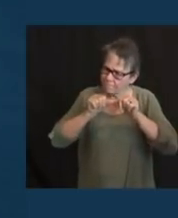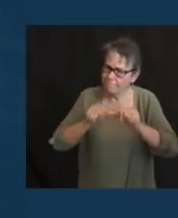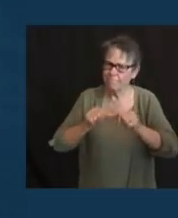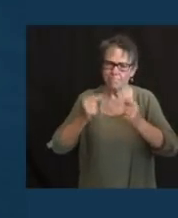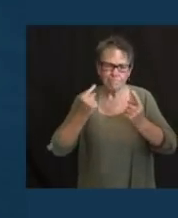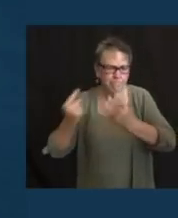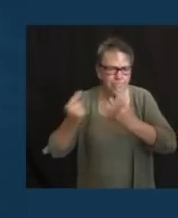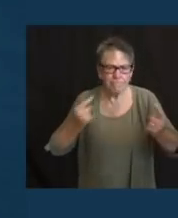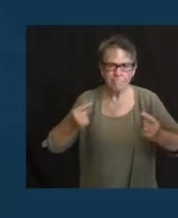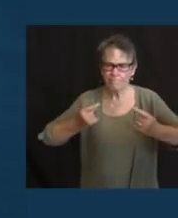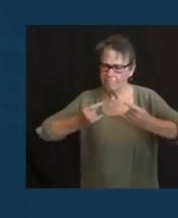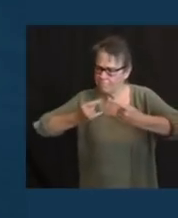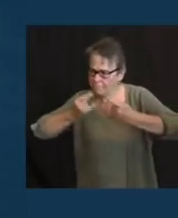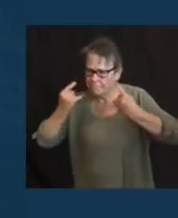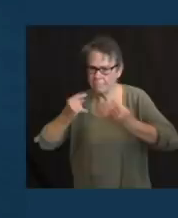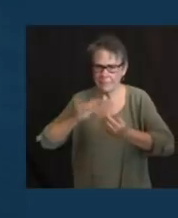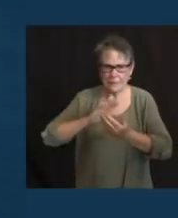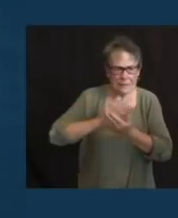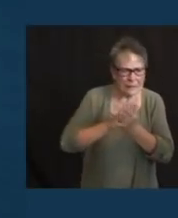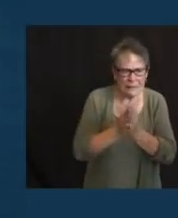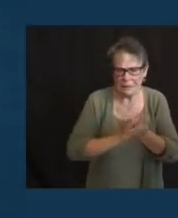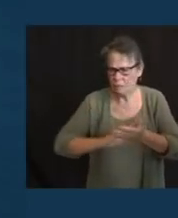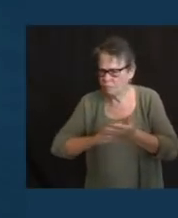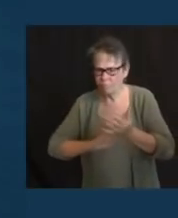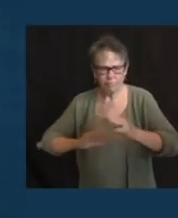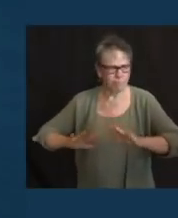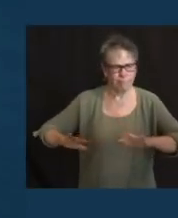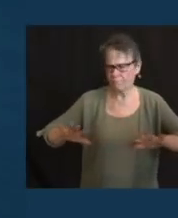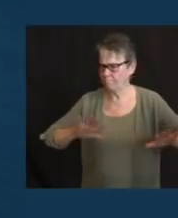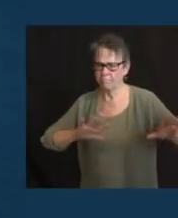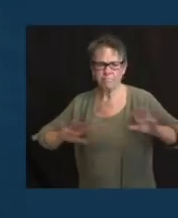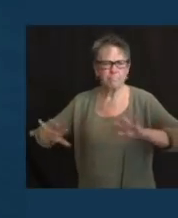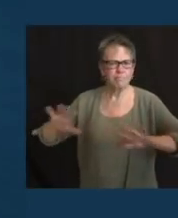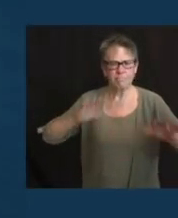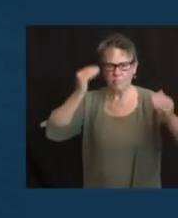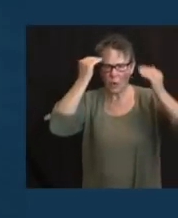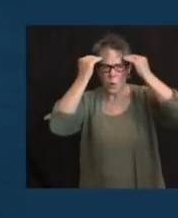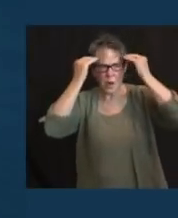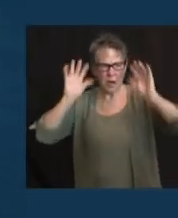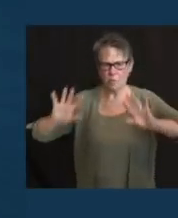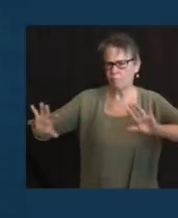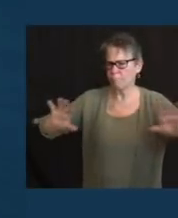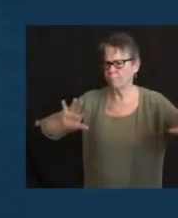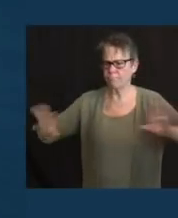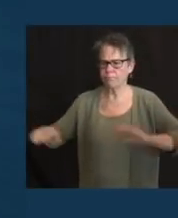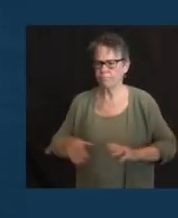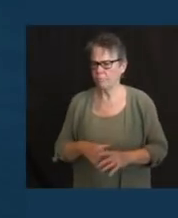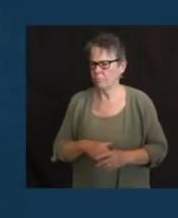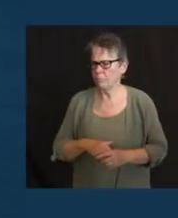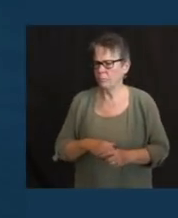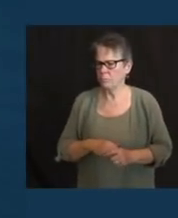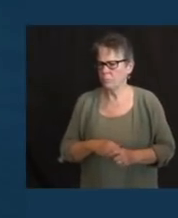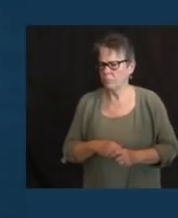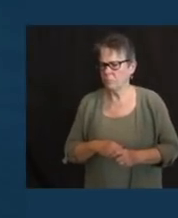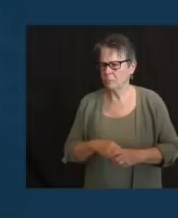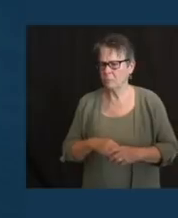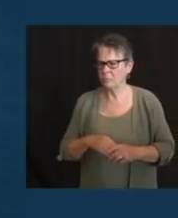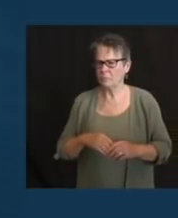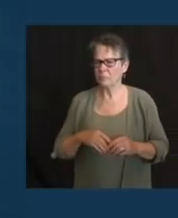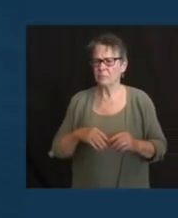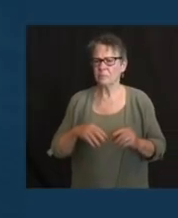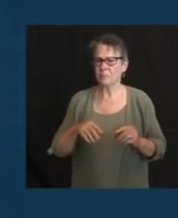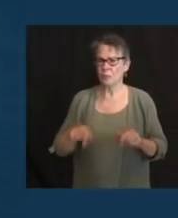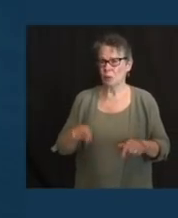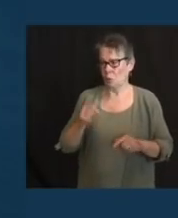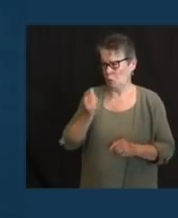positive case of COVID-19 was identified. In just 100 days, our state, as well as our nation and our